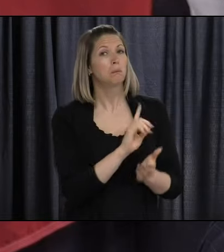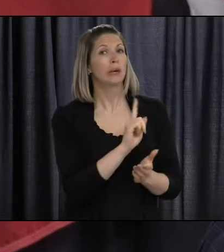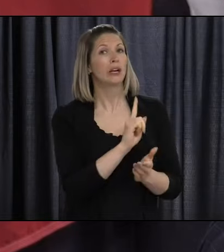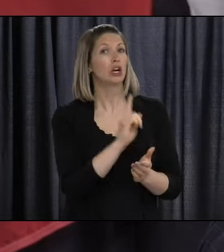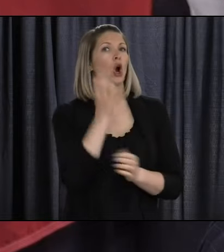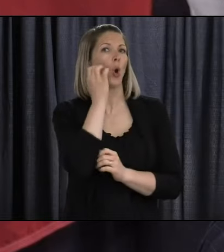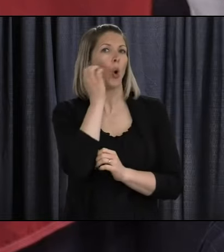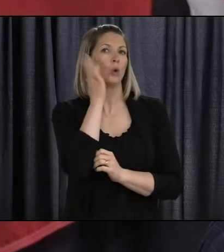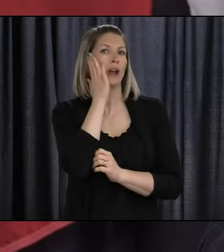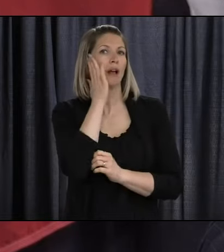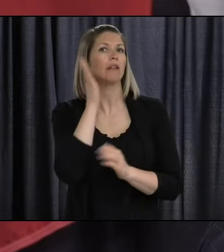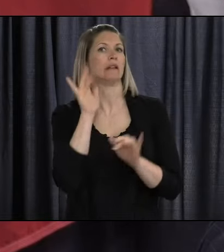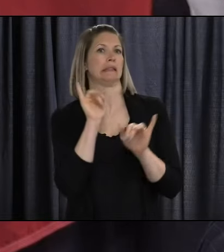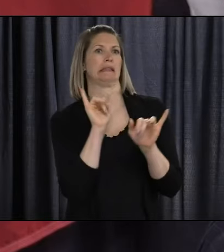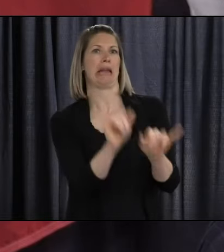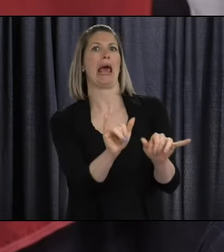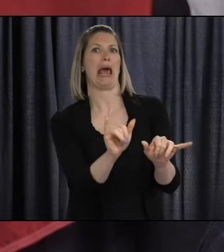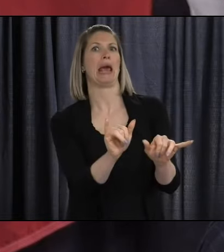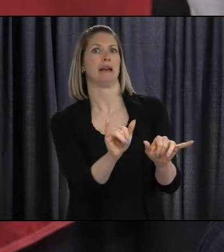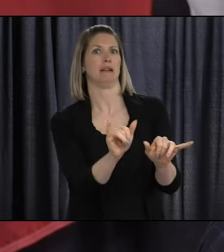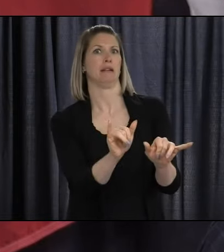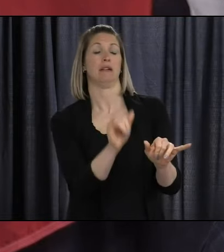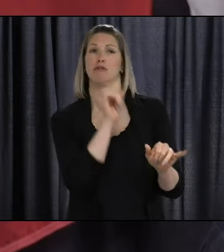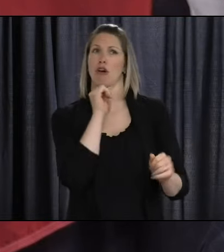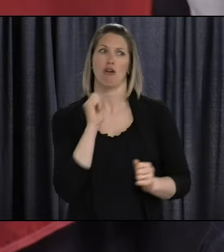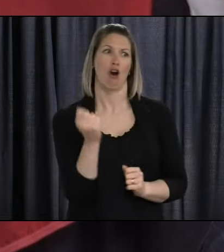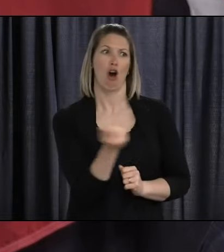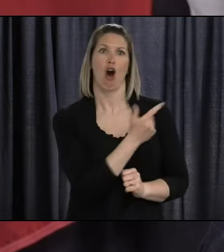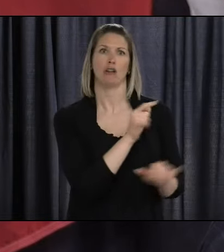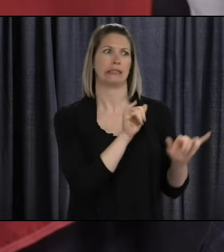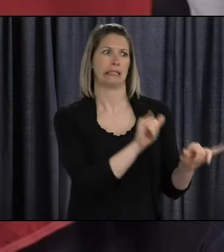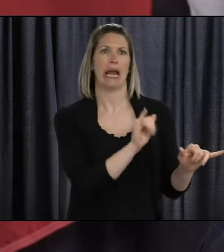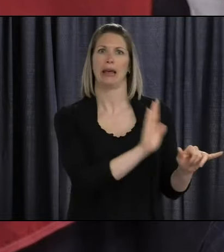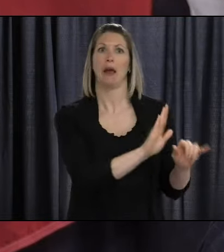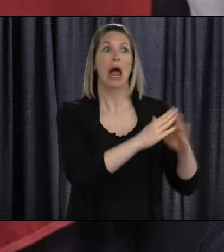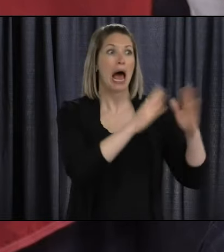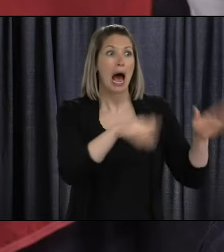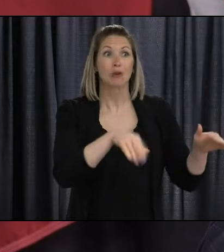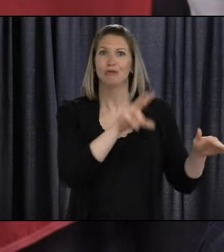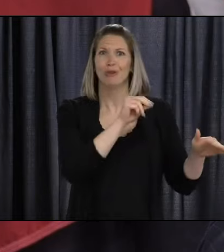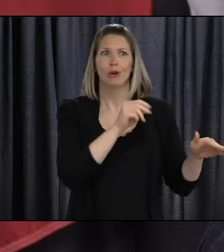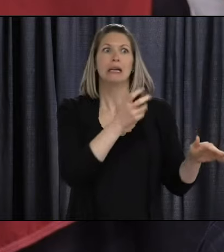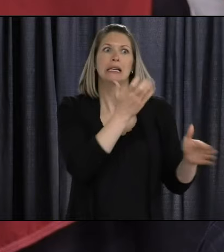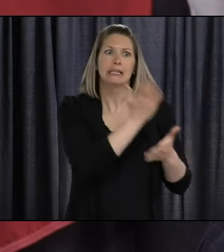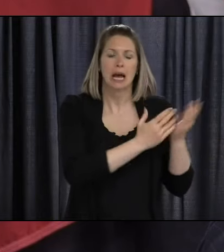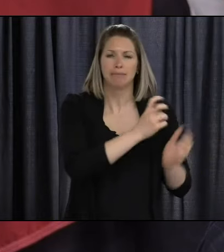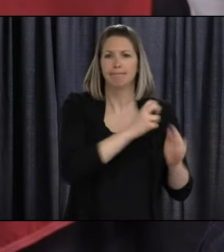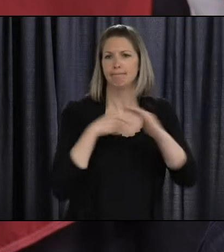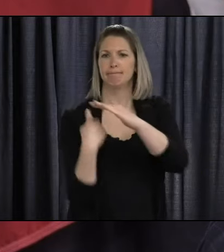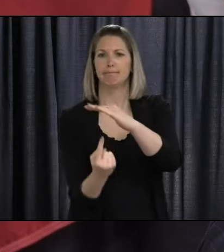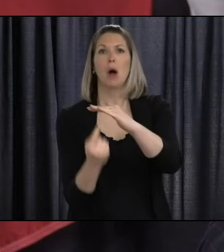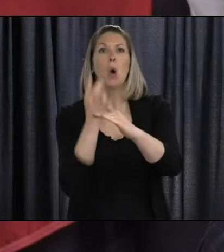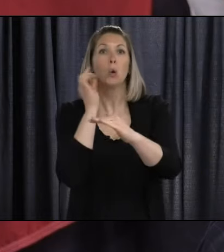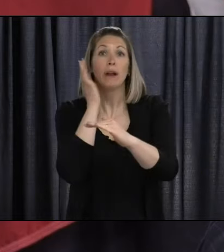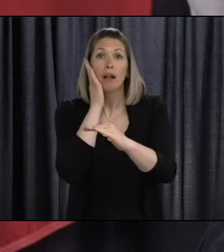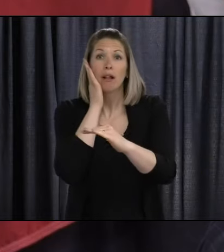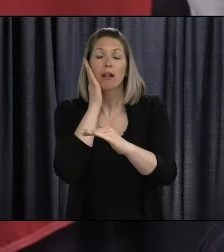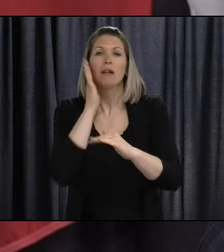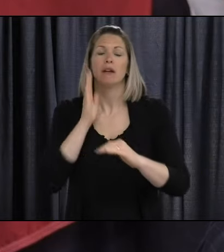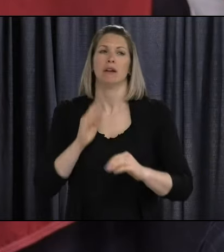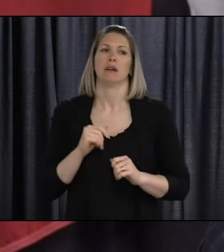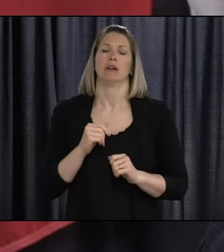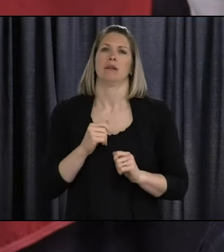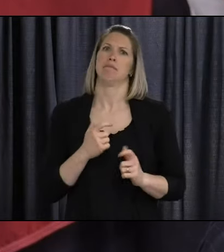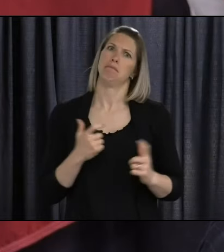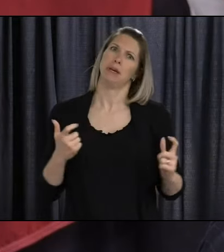in hotels or motels somewhere. So it's important. We recognize the impact this is having on families. But